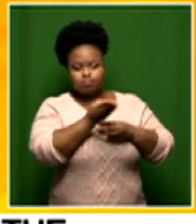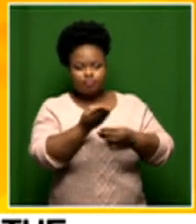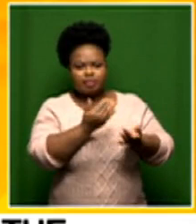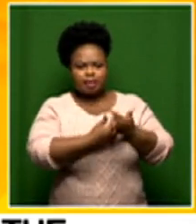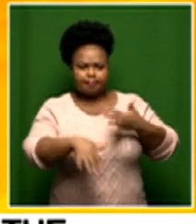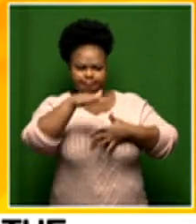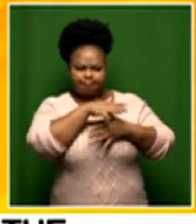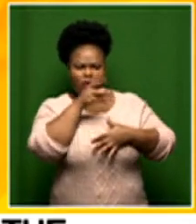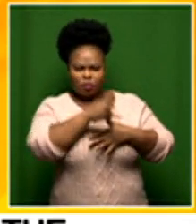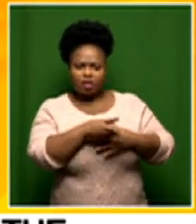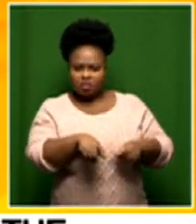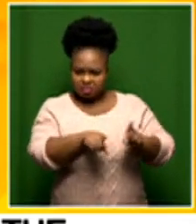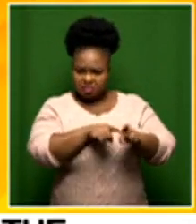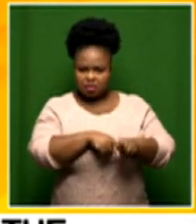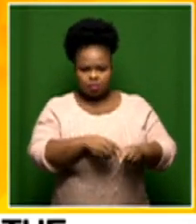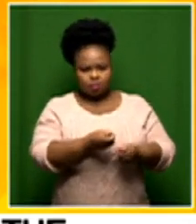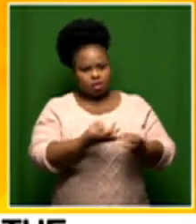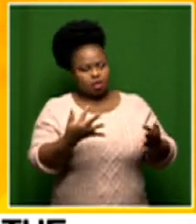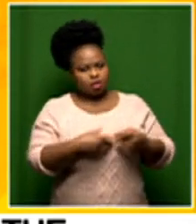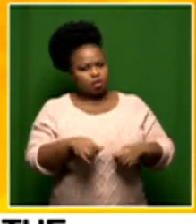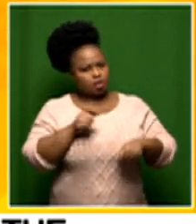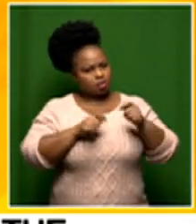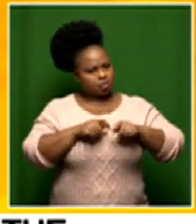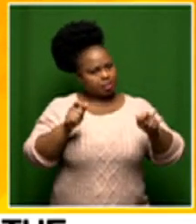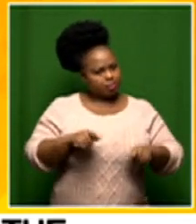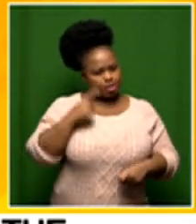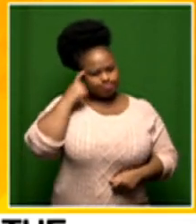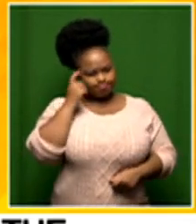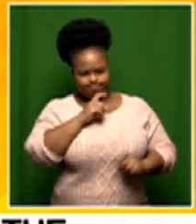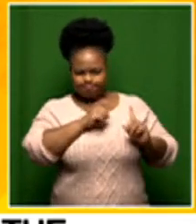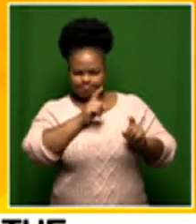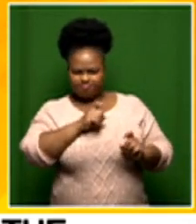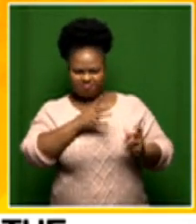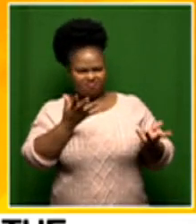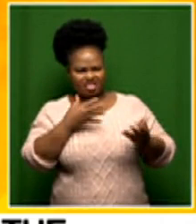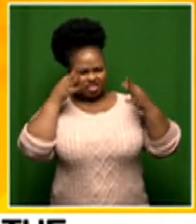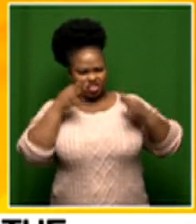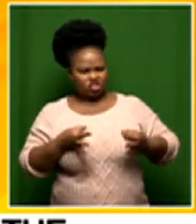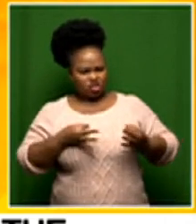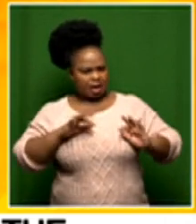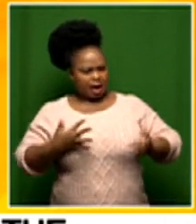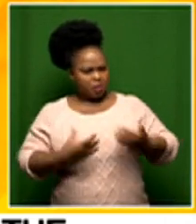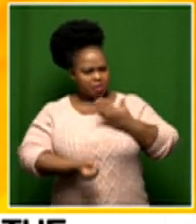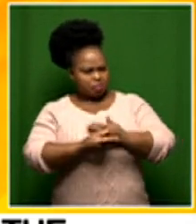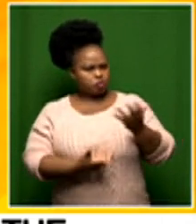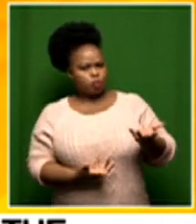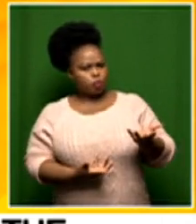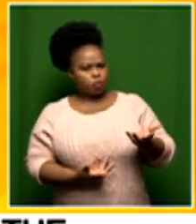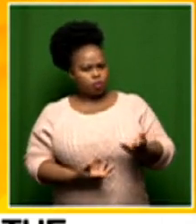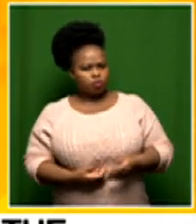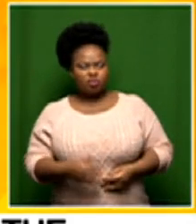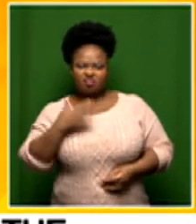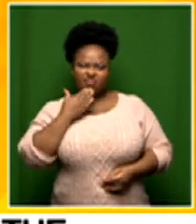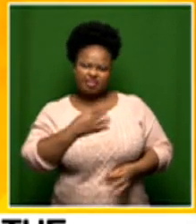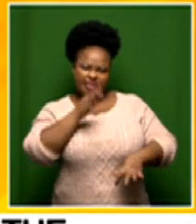for vaccination has also been raised by the broader public in questioning how that decision has been arrived at. If you could